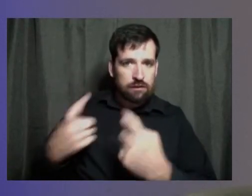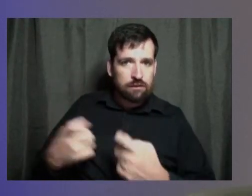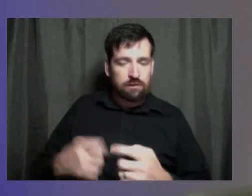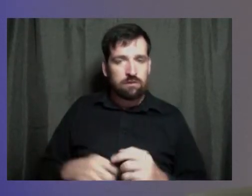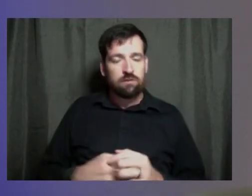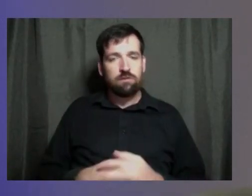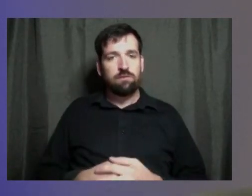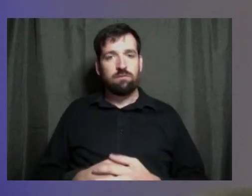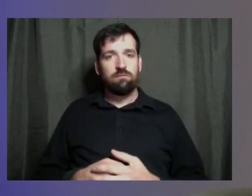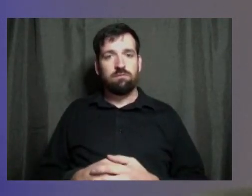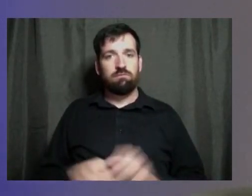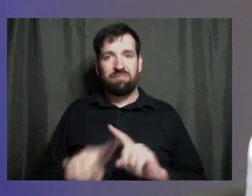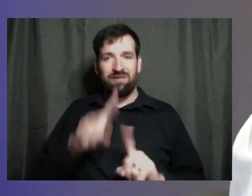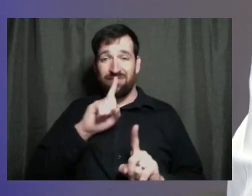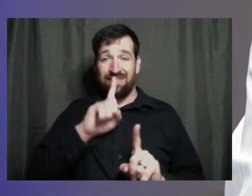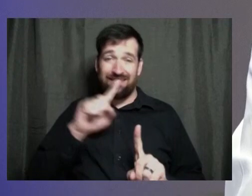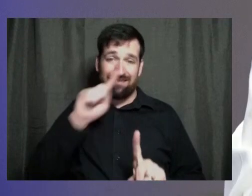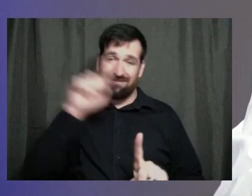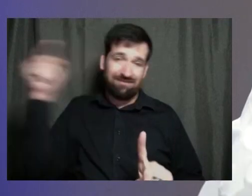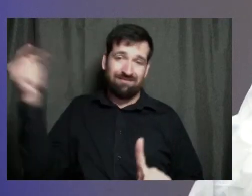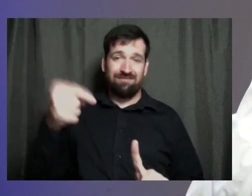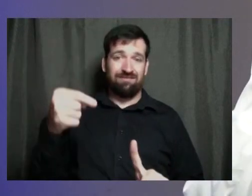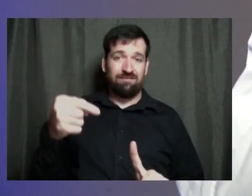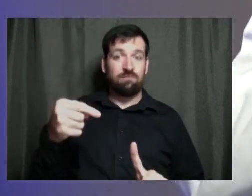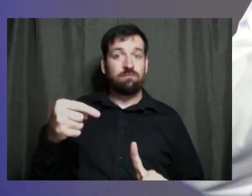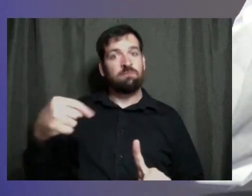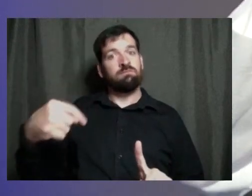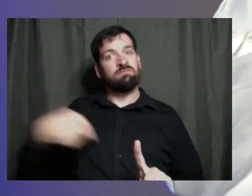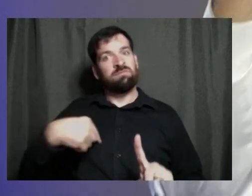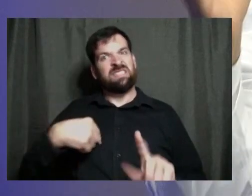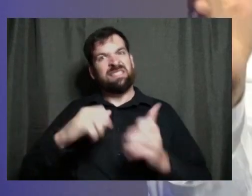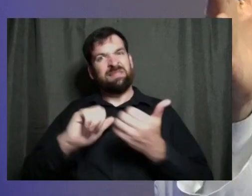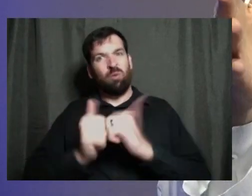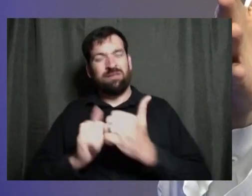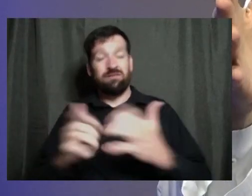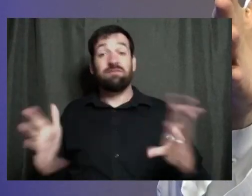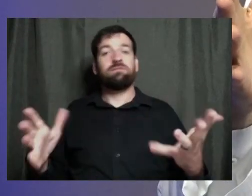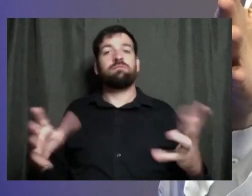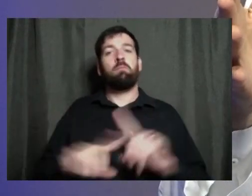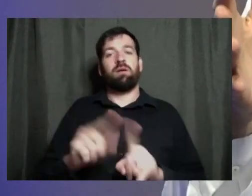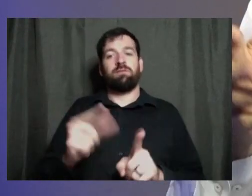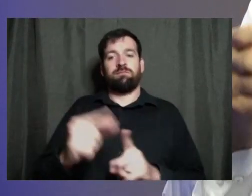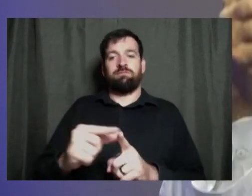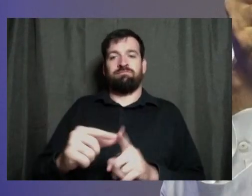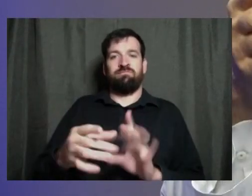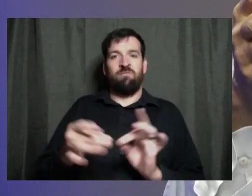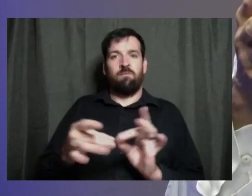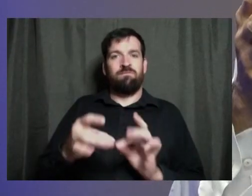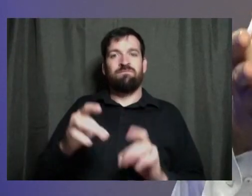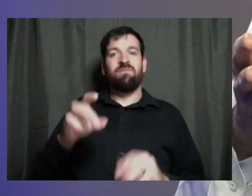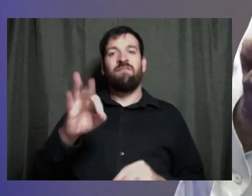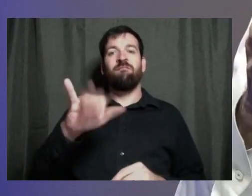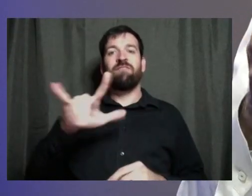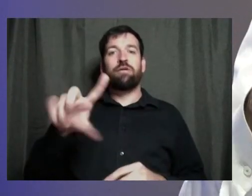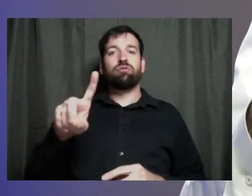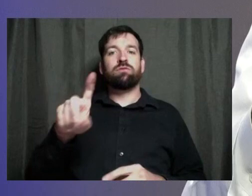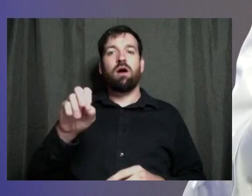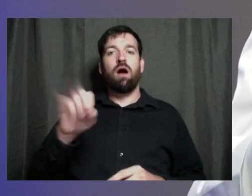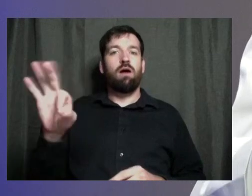back to that. I am a sports freak, but to get back to that term from the field of dreams, ease their